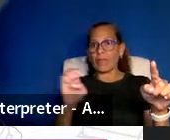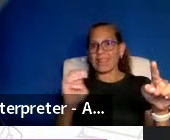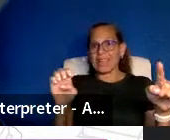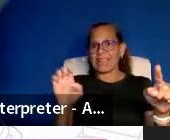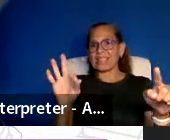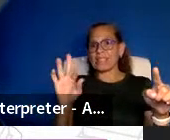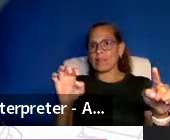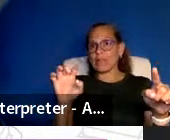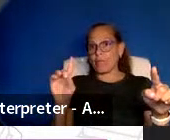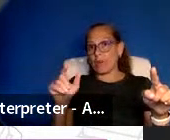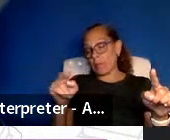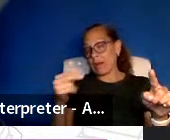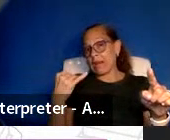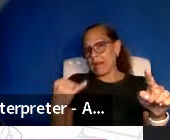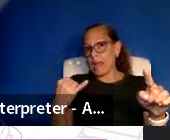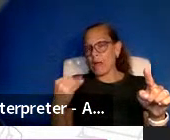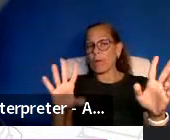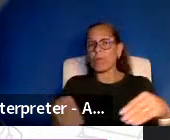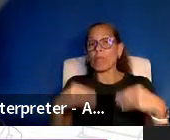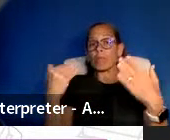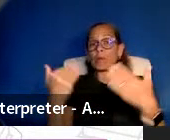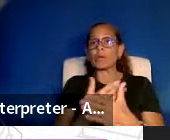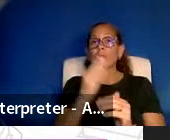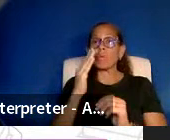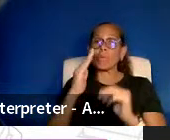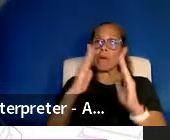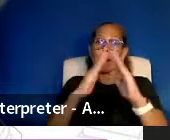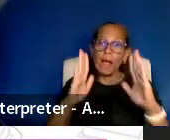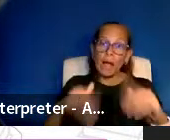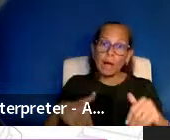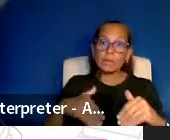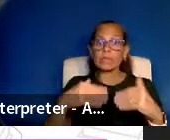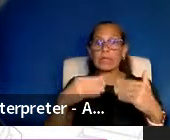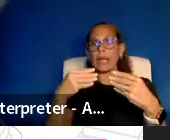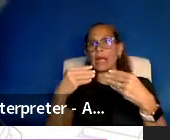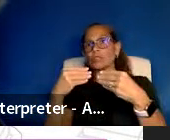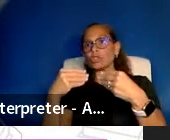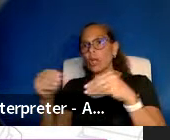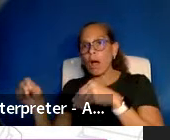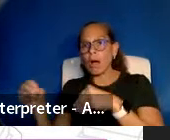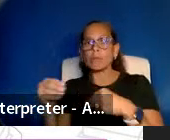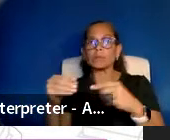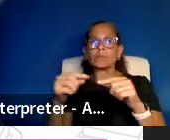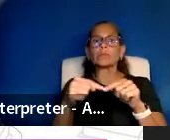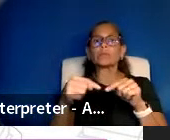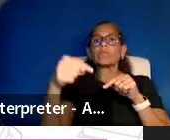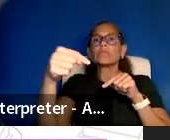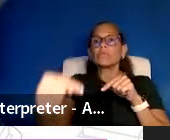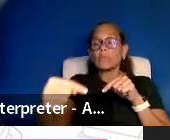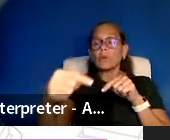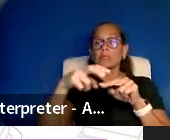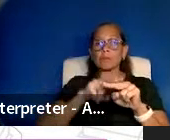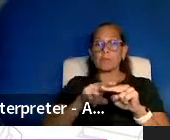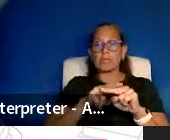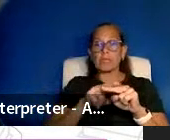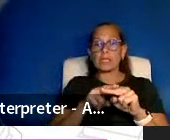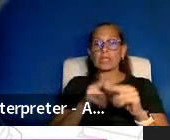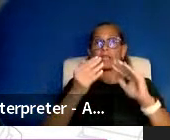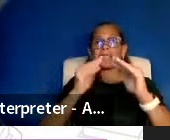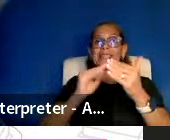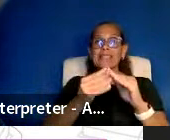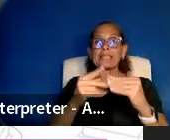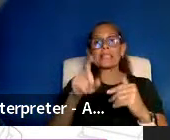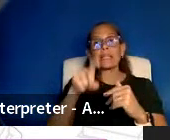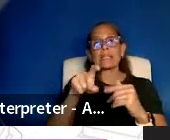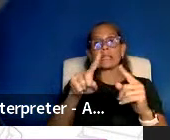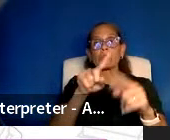nowadays. And to help provide new housing and community serving retail immediately across from the new station, the city proposes a zoning